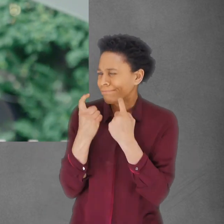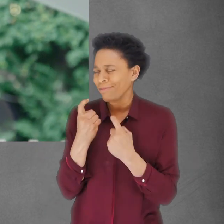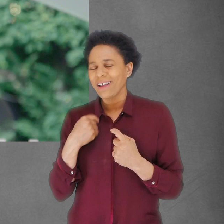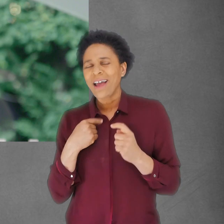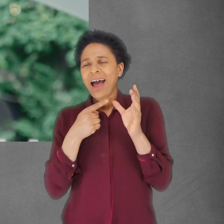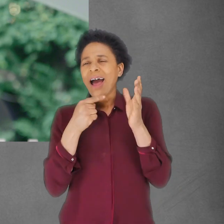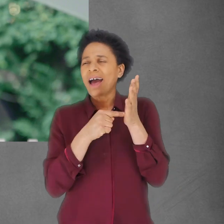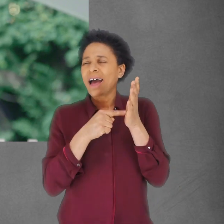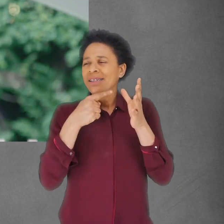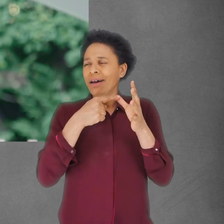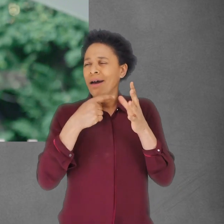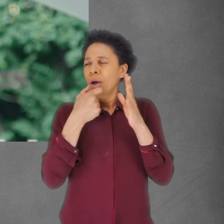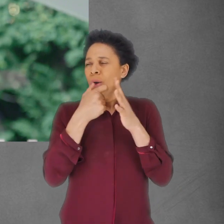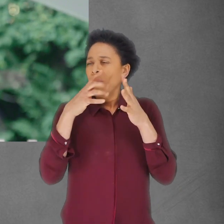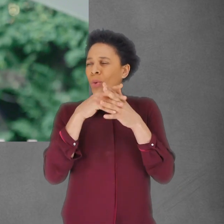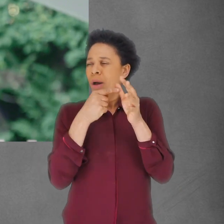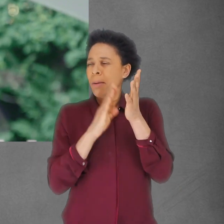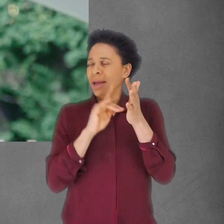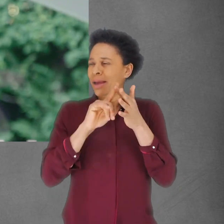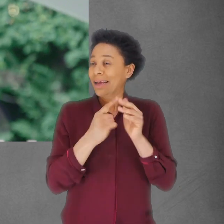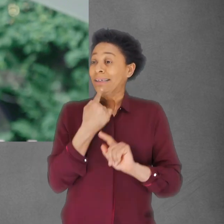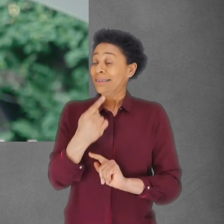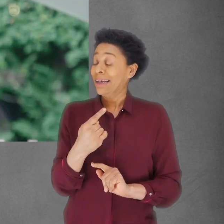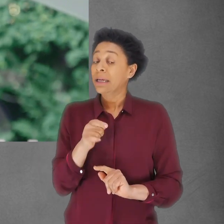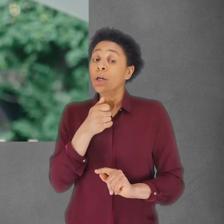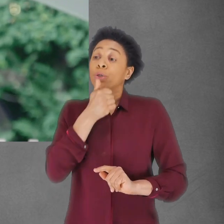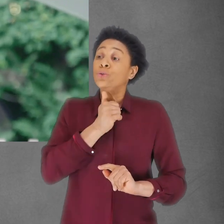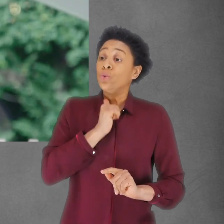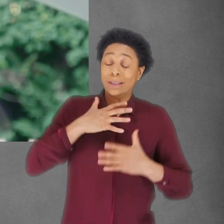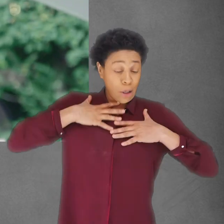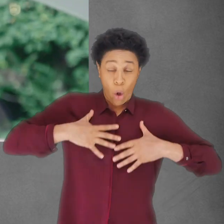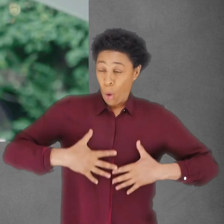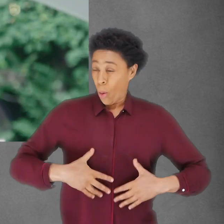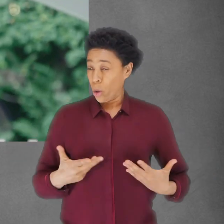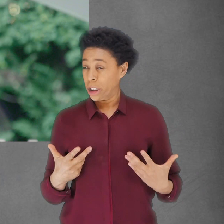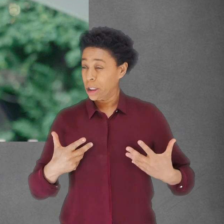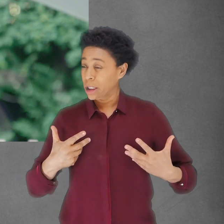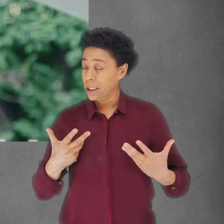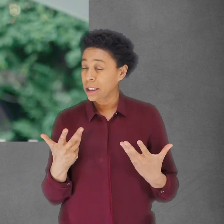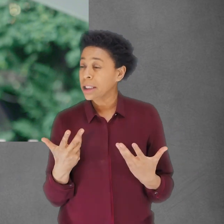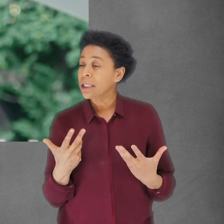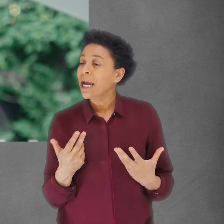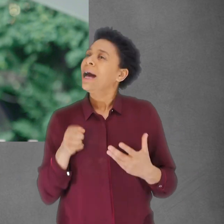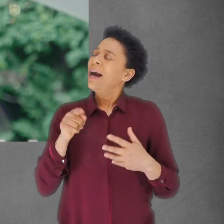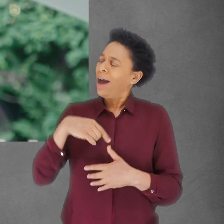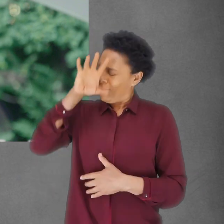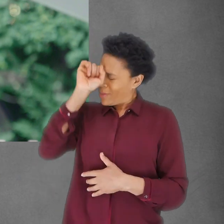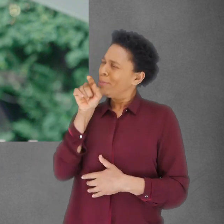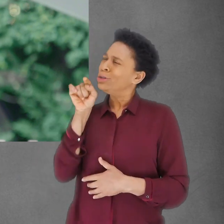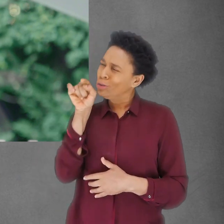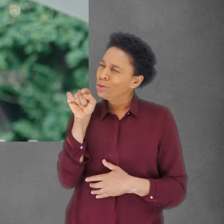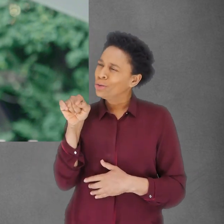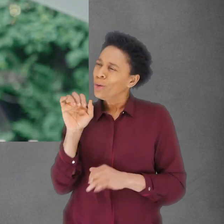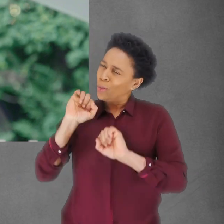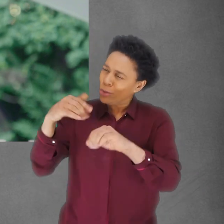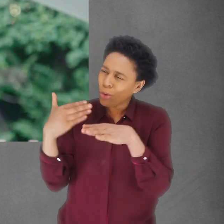Atakwami just said in the video, you know, that like he works with his whole body, and that kind of also reminded me of you